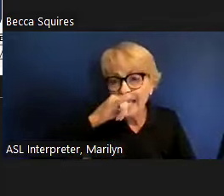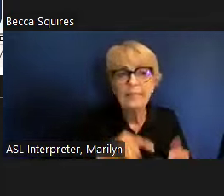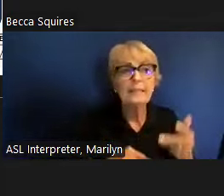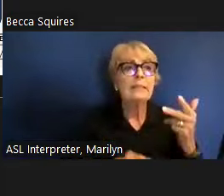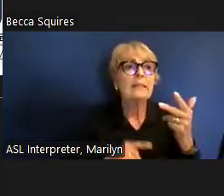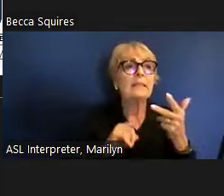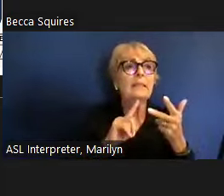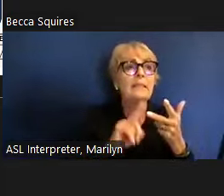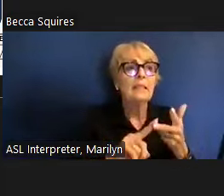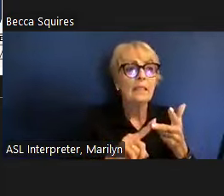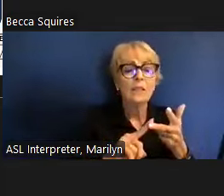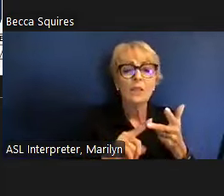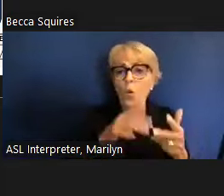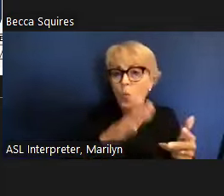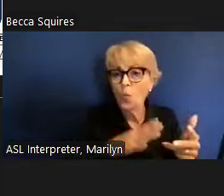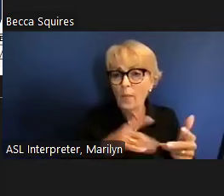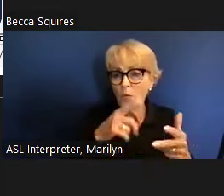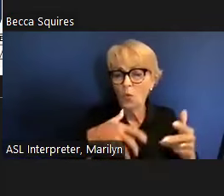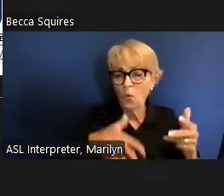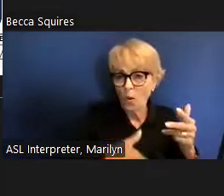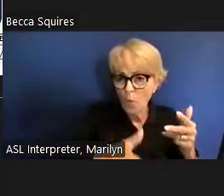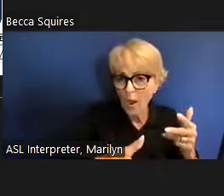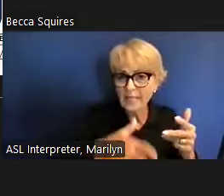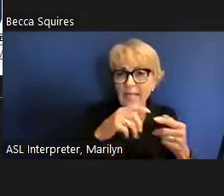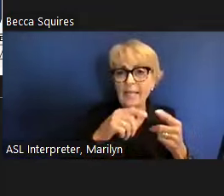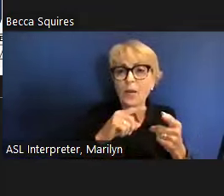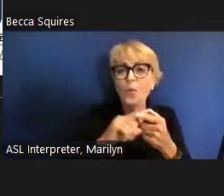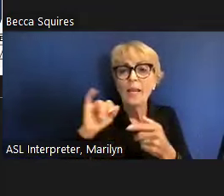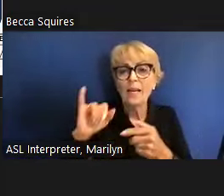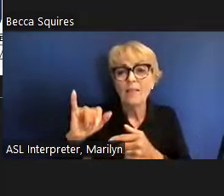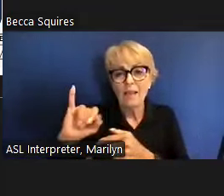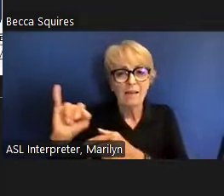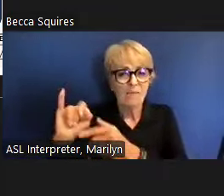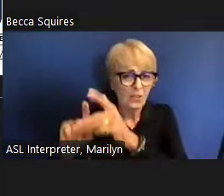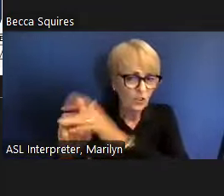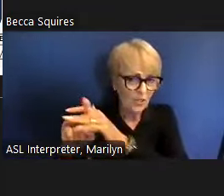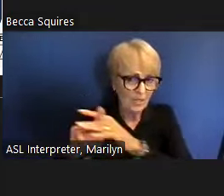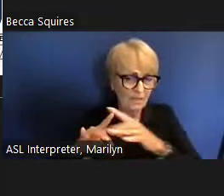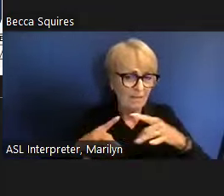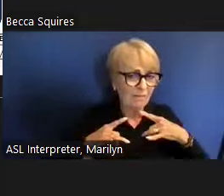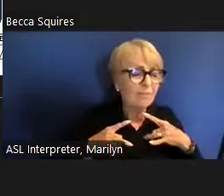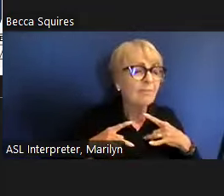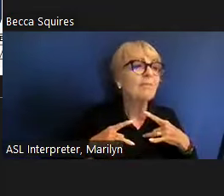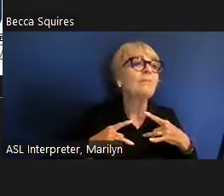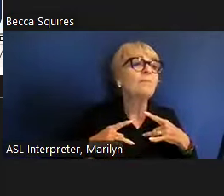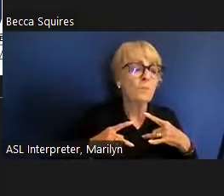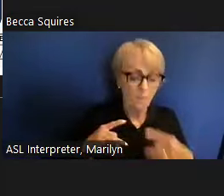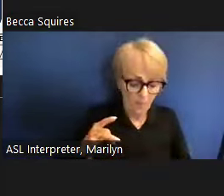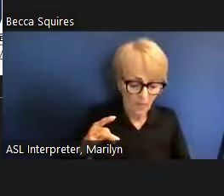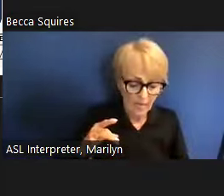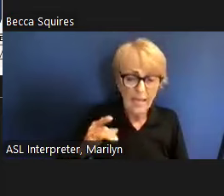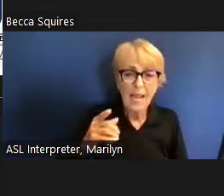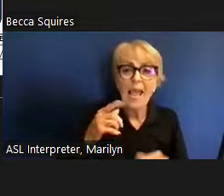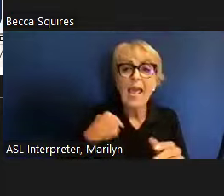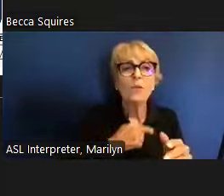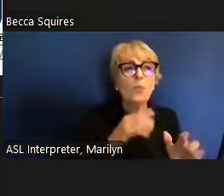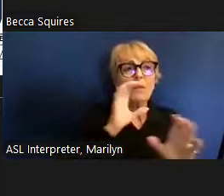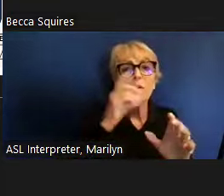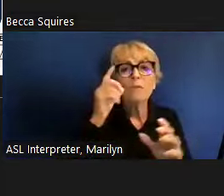after women who were pregnant when they developed the infection. We also went after people who